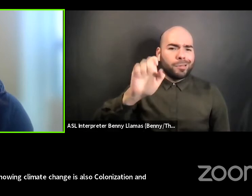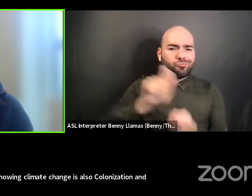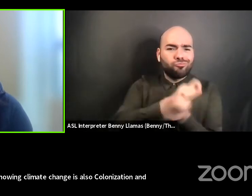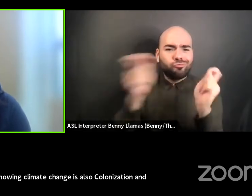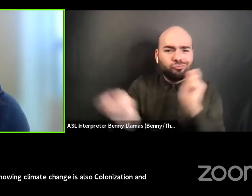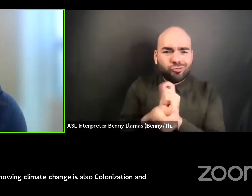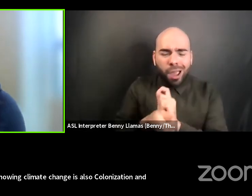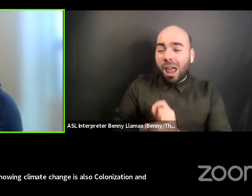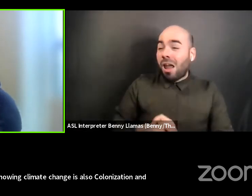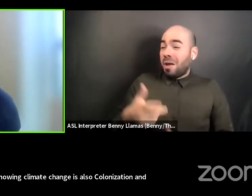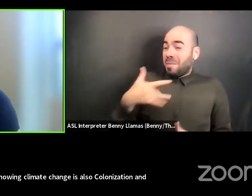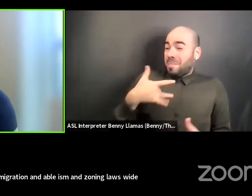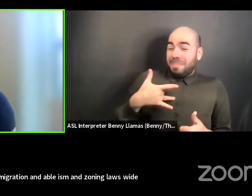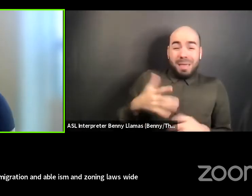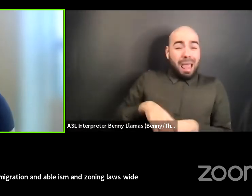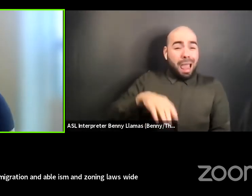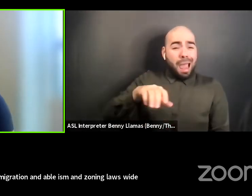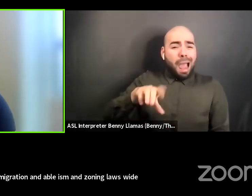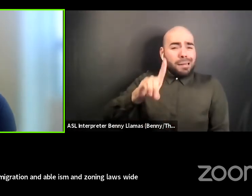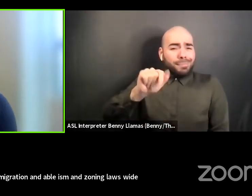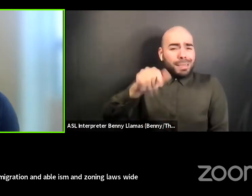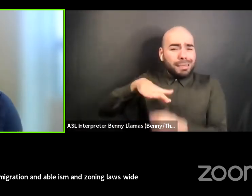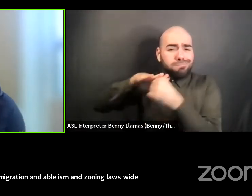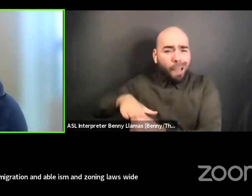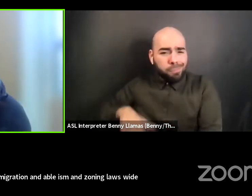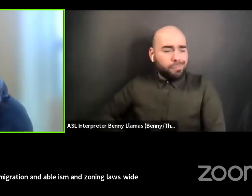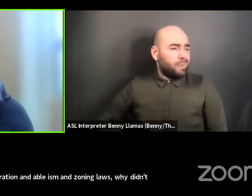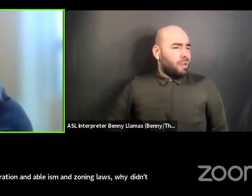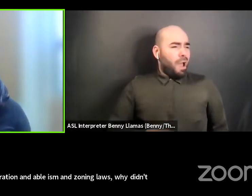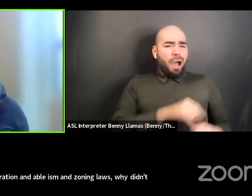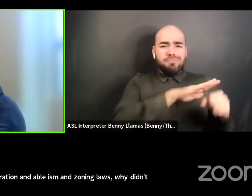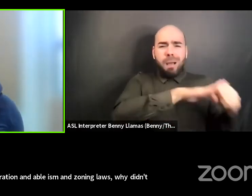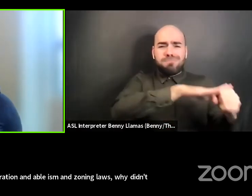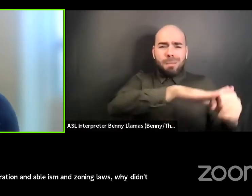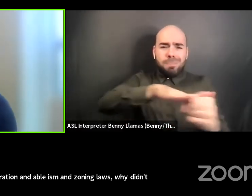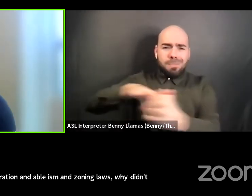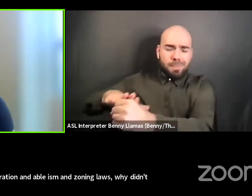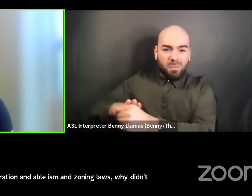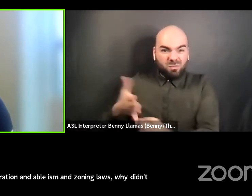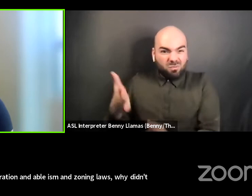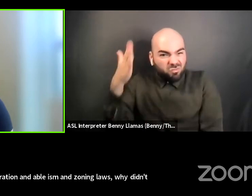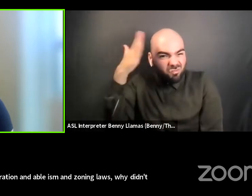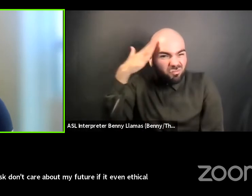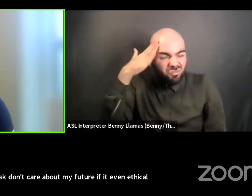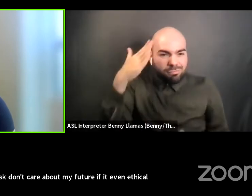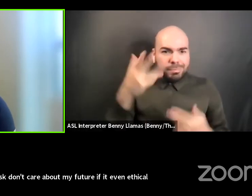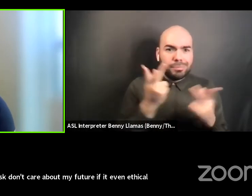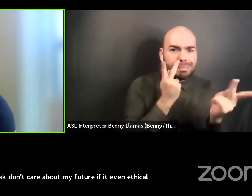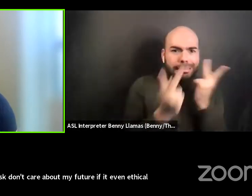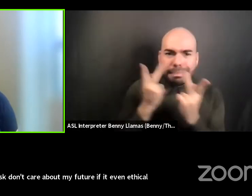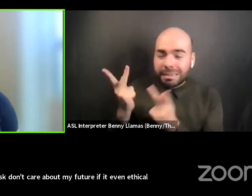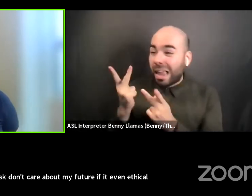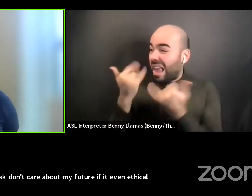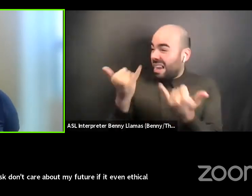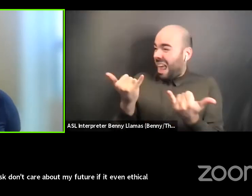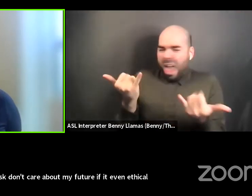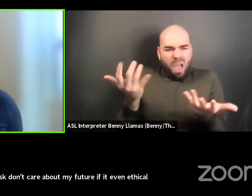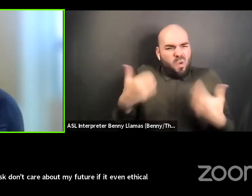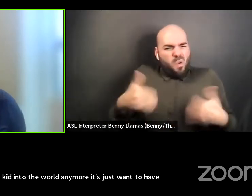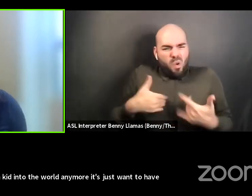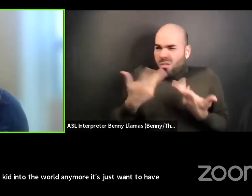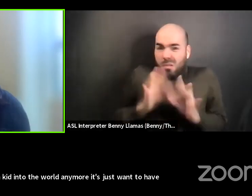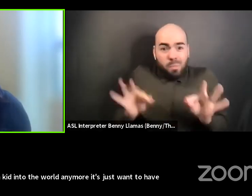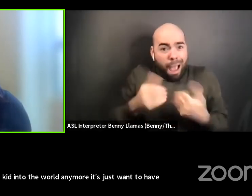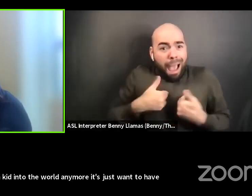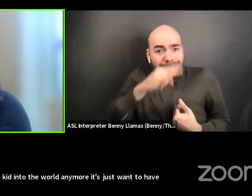ableism and zoning laws. Why didn't you act? Don't you care about my future? Is it even ethical to bring a kid into the world anymore? Does Flint have clean